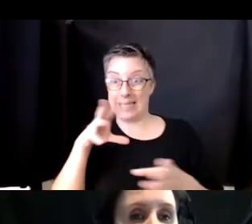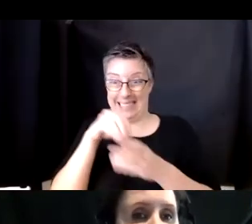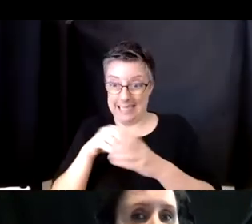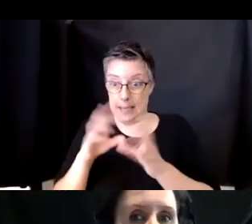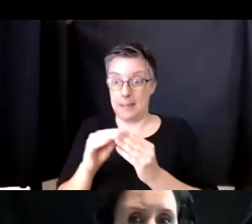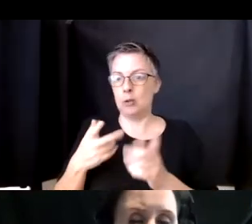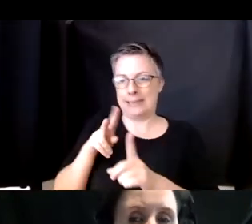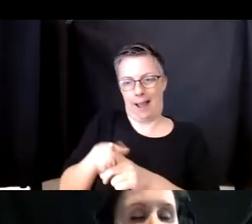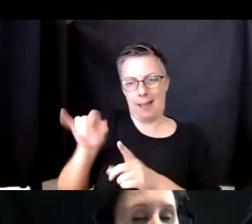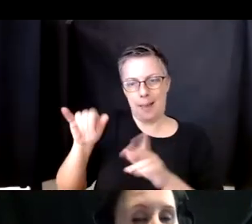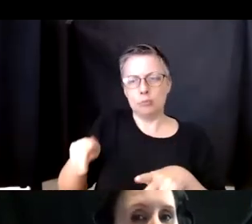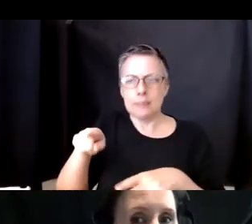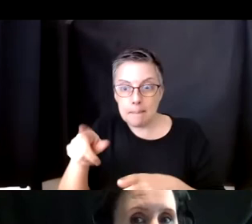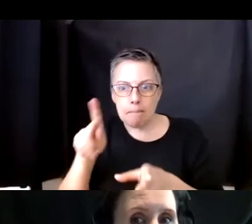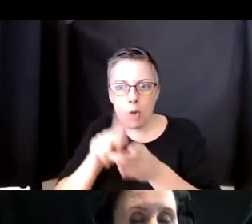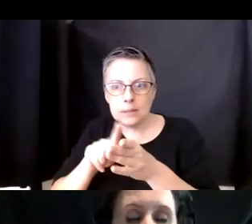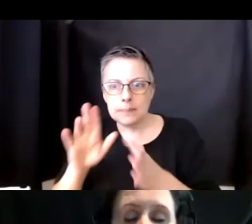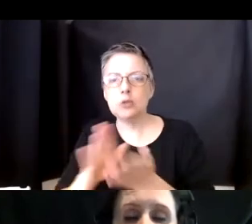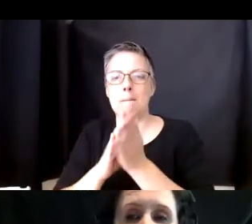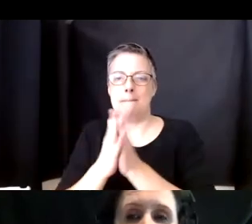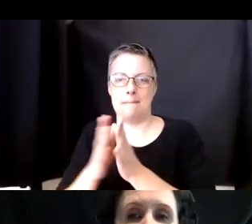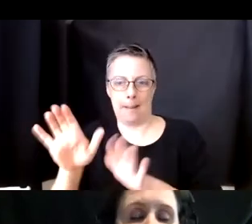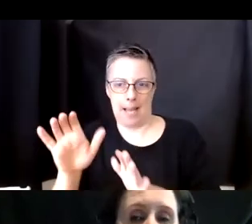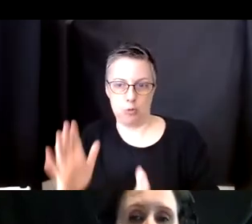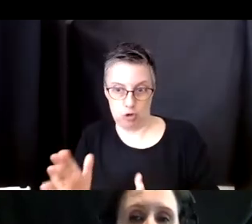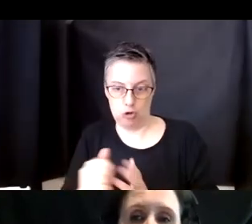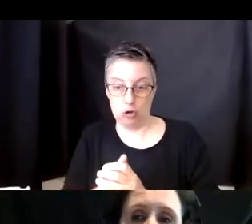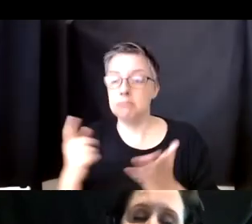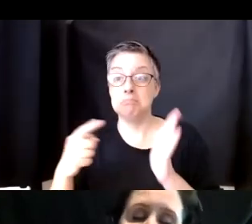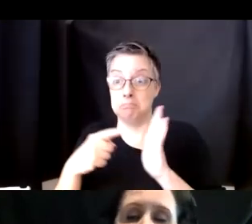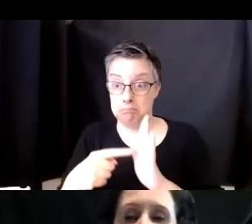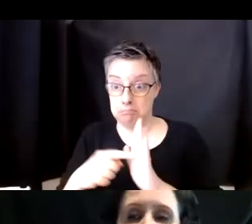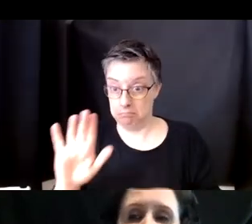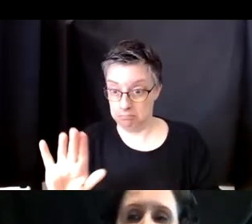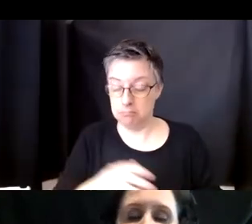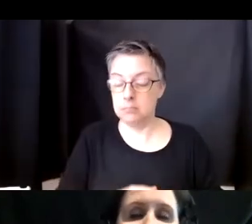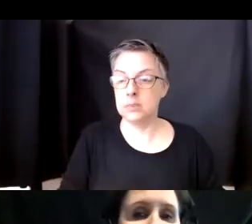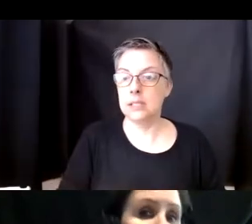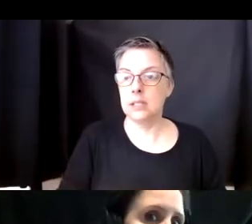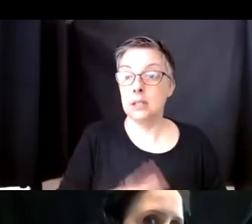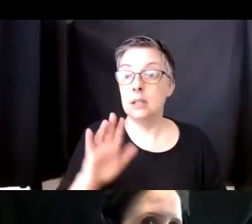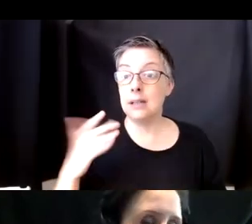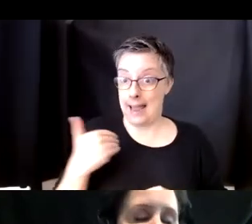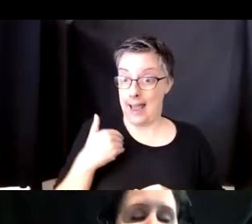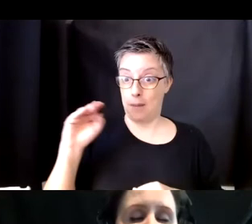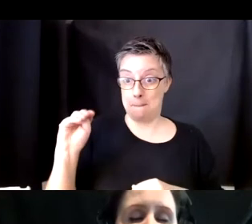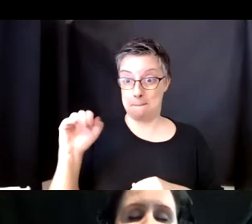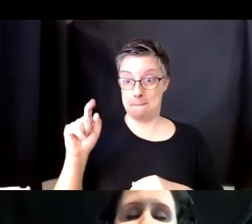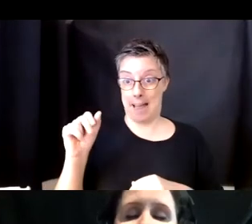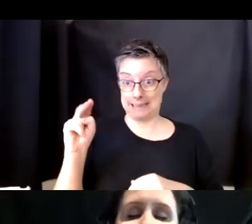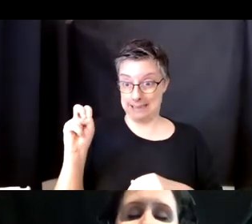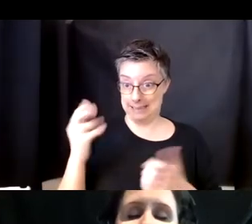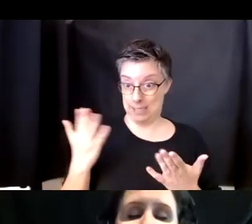person, another participant, to be the captioner. So for example, we have Maxine on